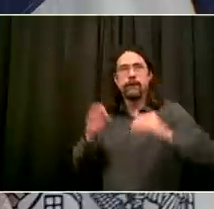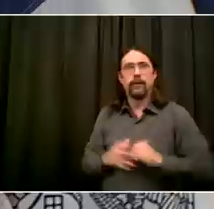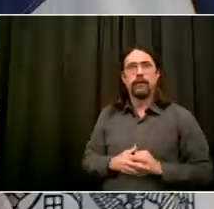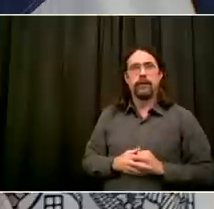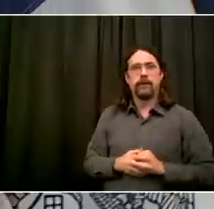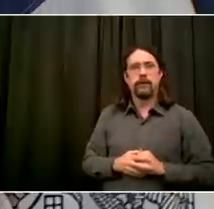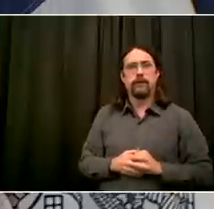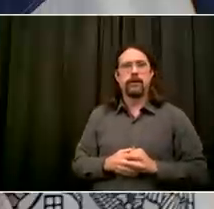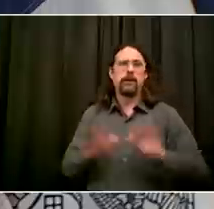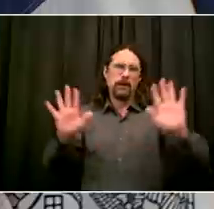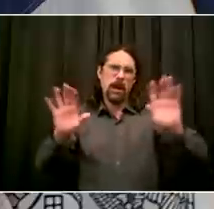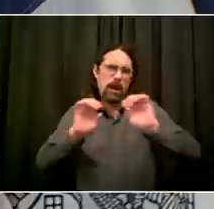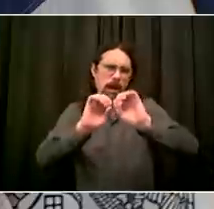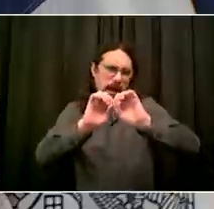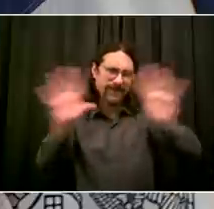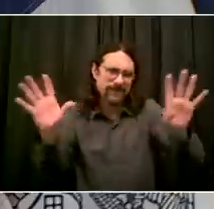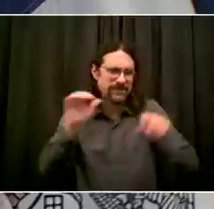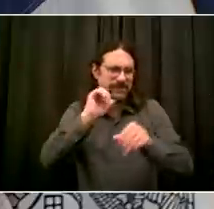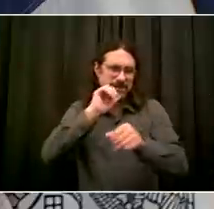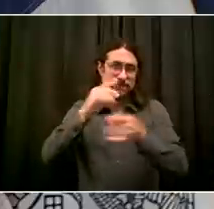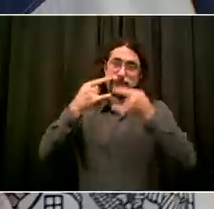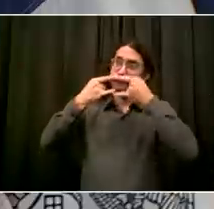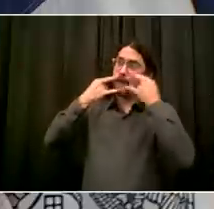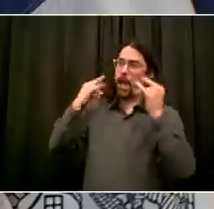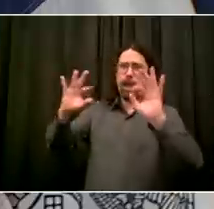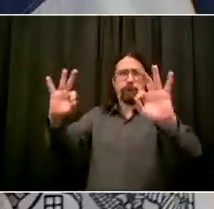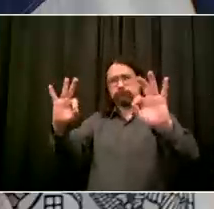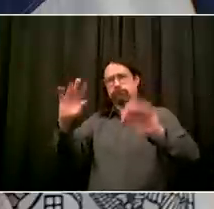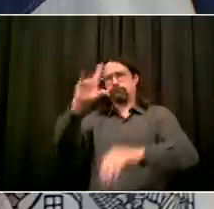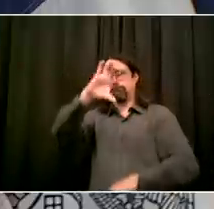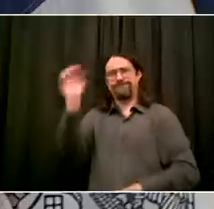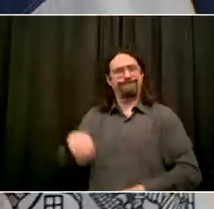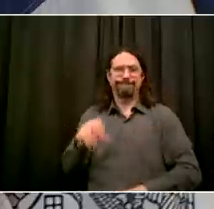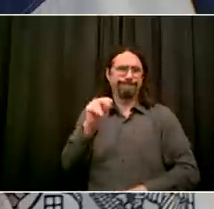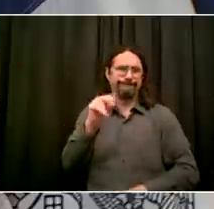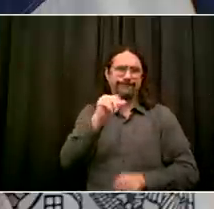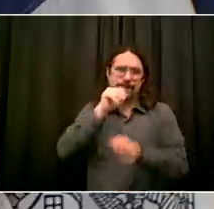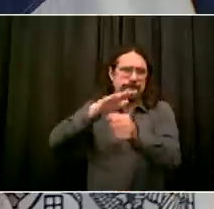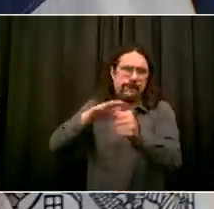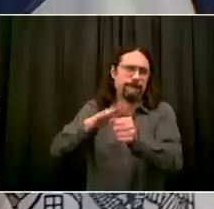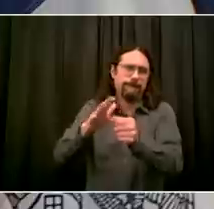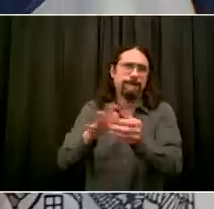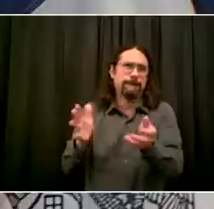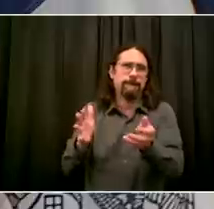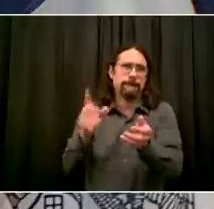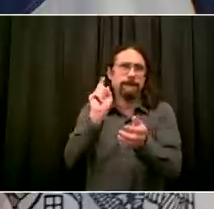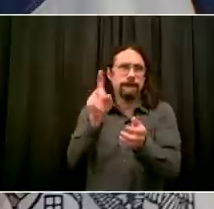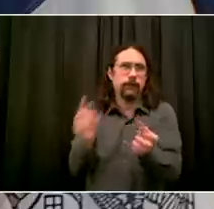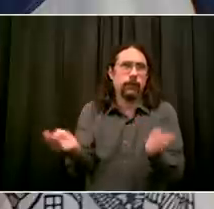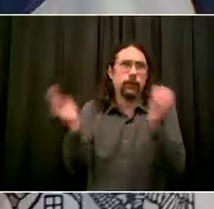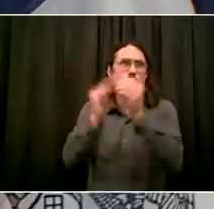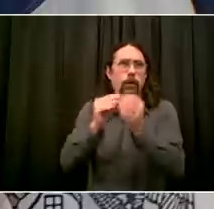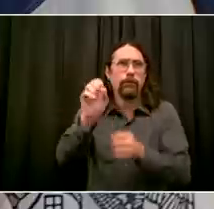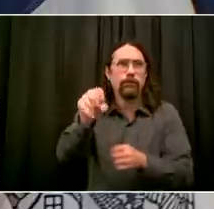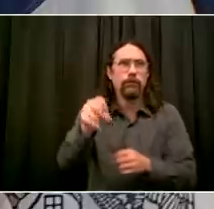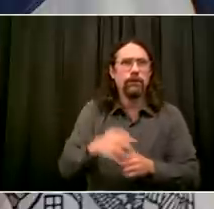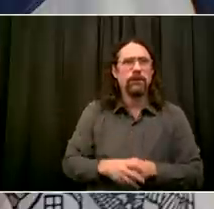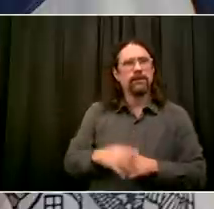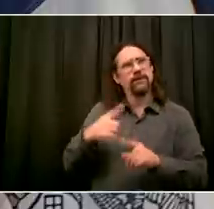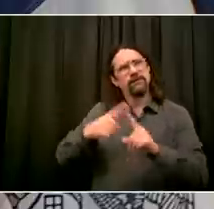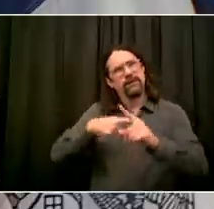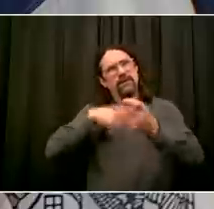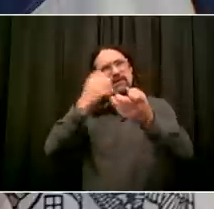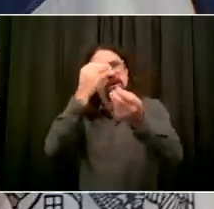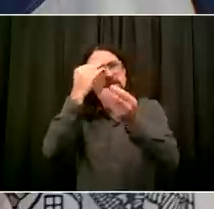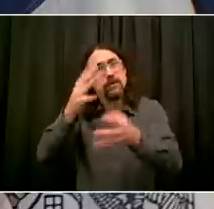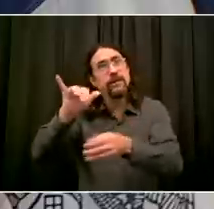time, taking the enforcement action. But I want to be clear. Again, I think there's a dissonance that has to be addressed very bluntly here.